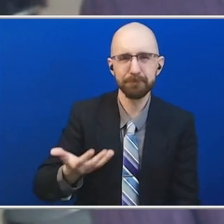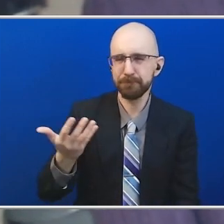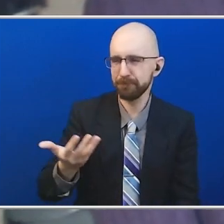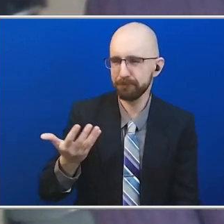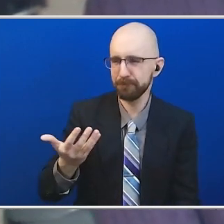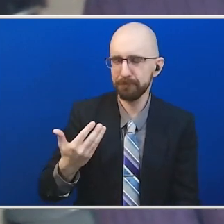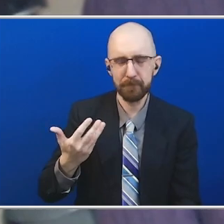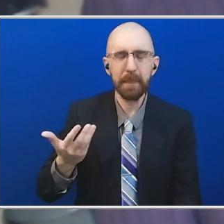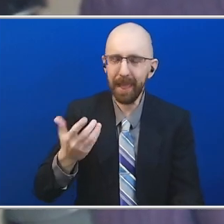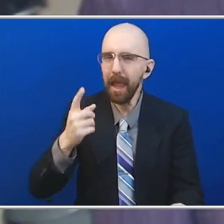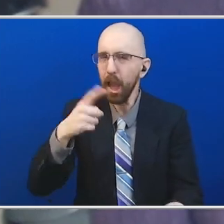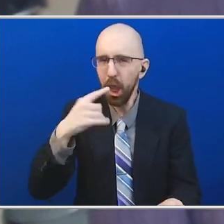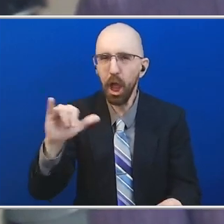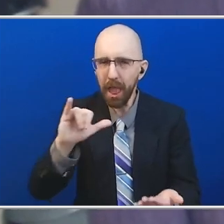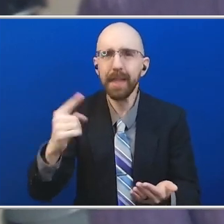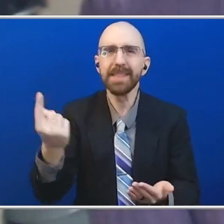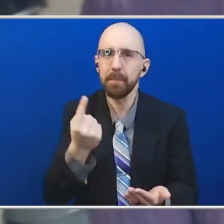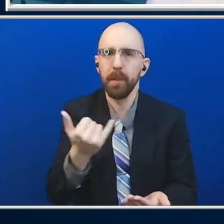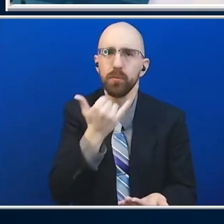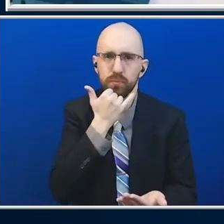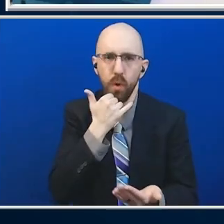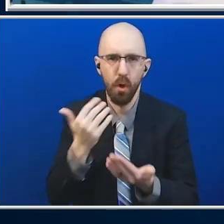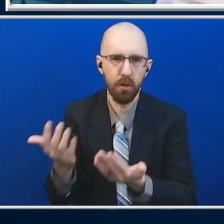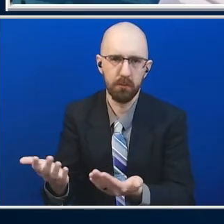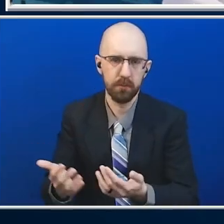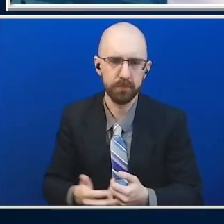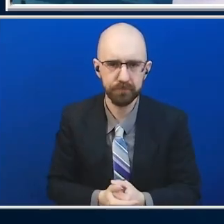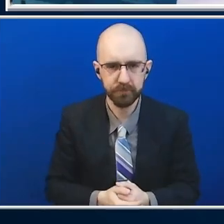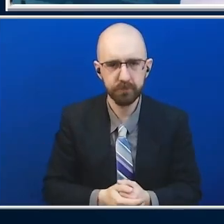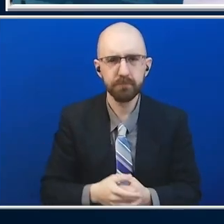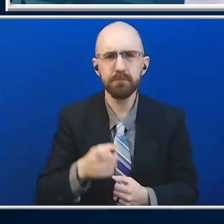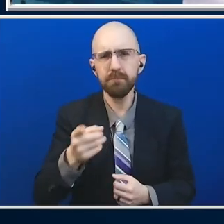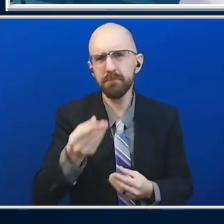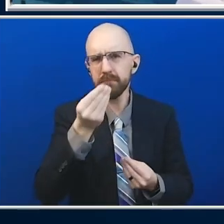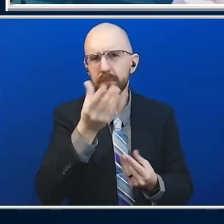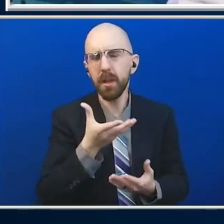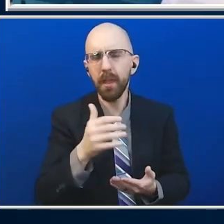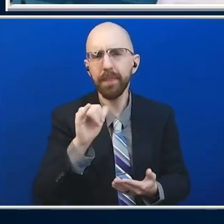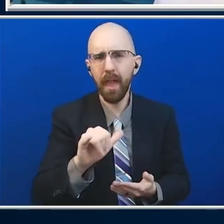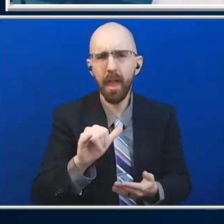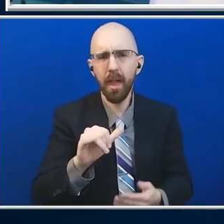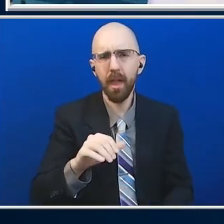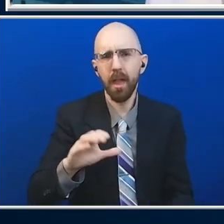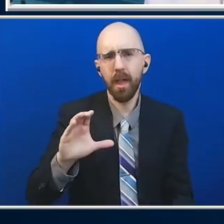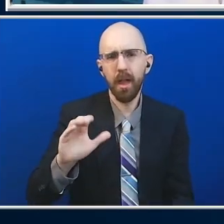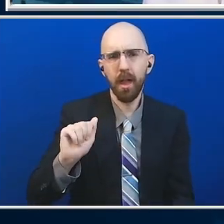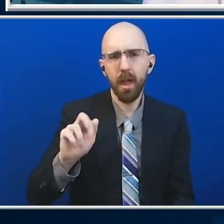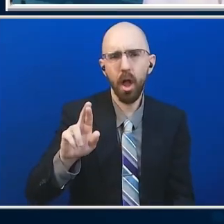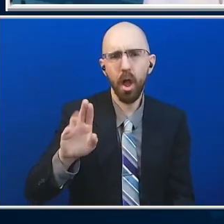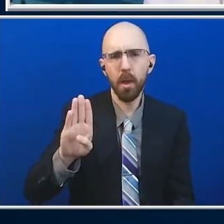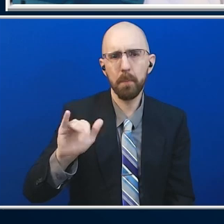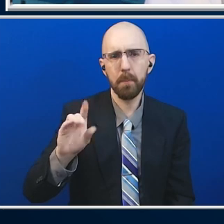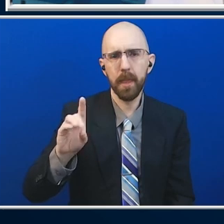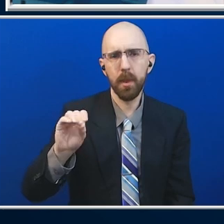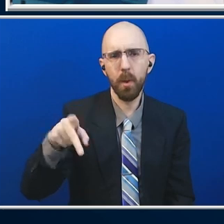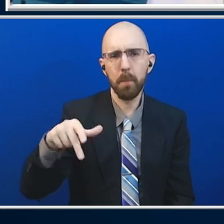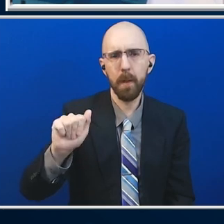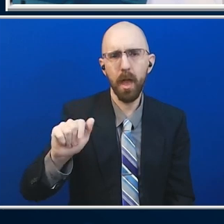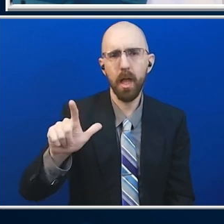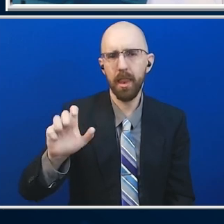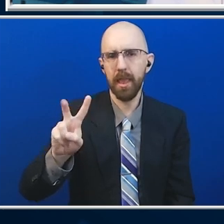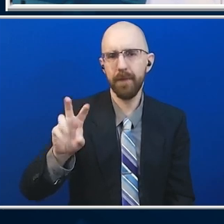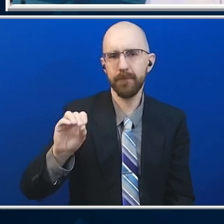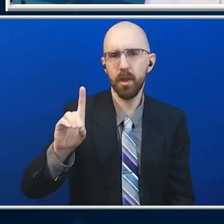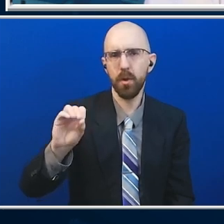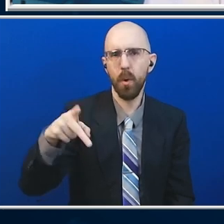like something was wrong. Now, you told us that the carbidopa-levodopa was managing the symptoms for years, but am I